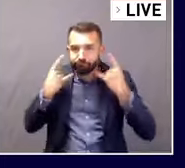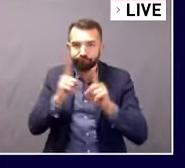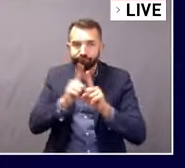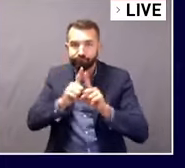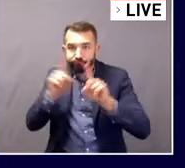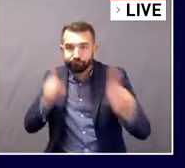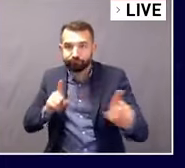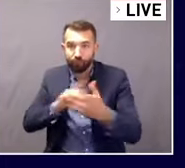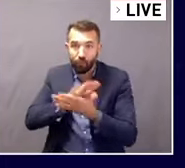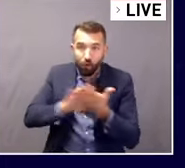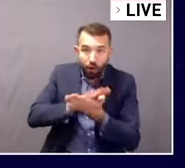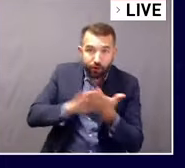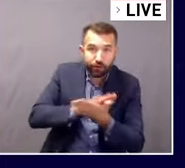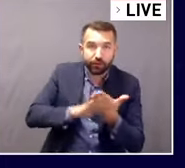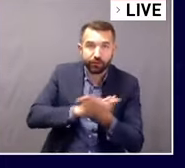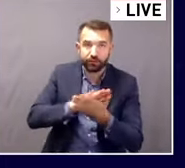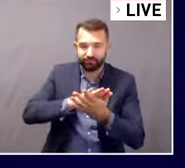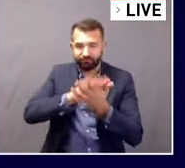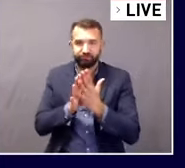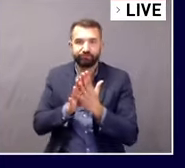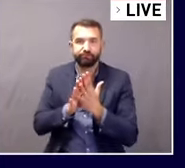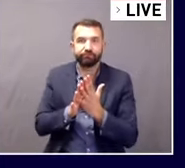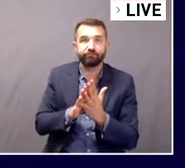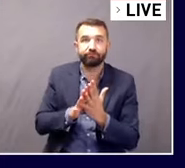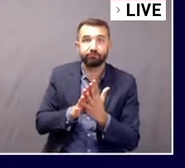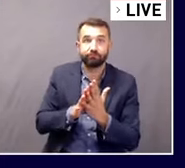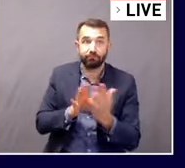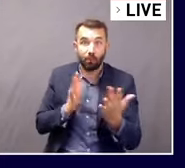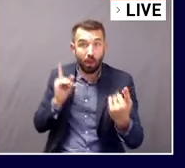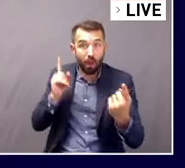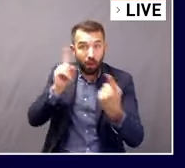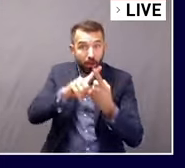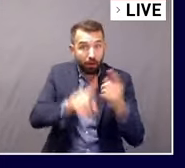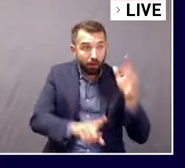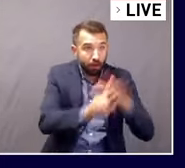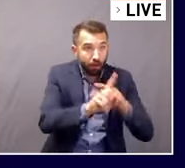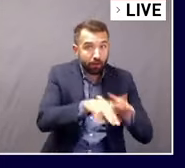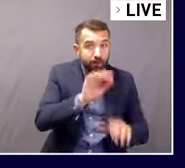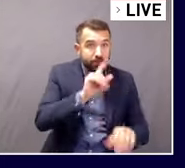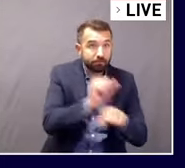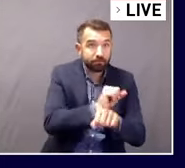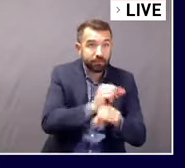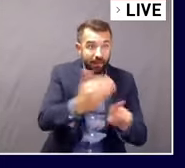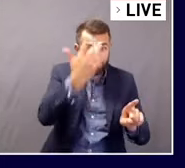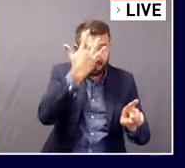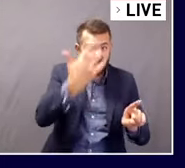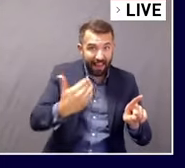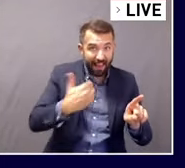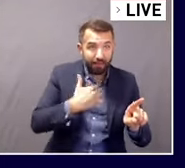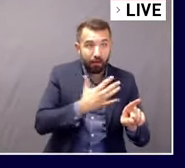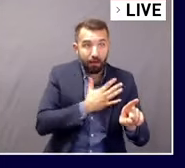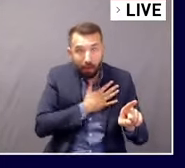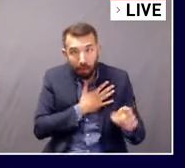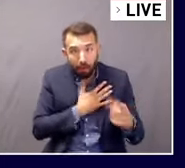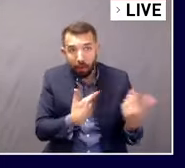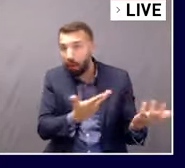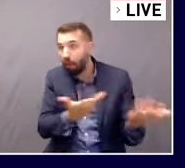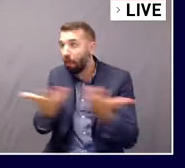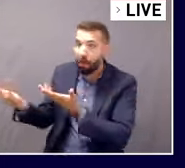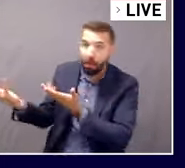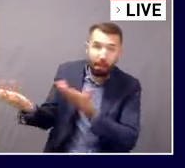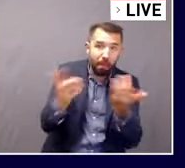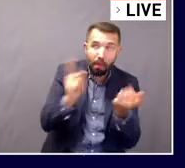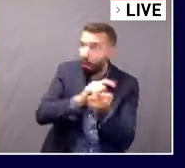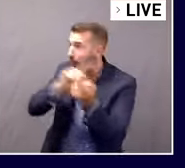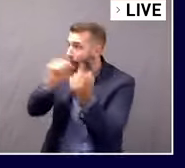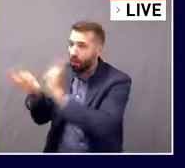by COVID-19 before we ourselves do things to prevent our own families from getting sick.